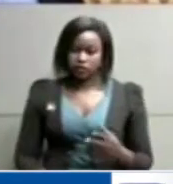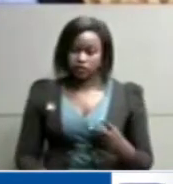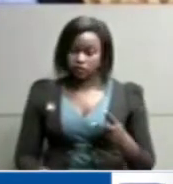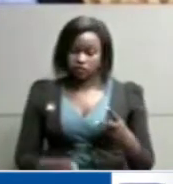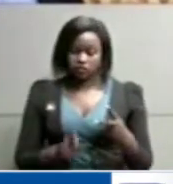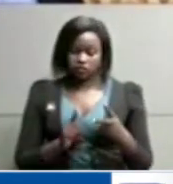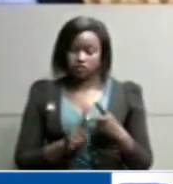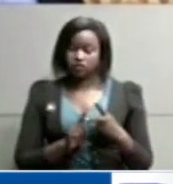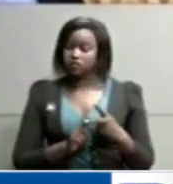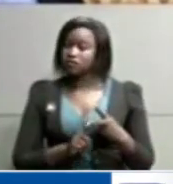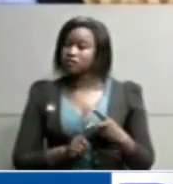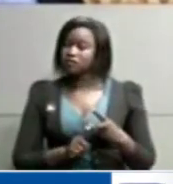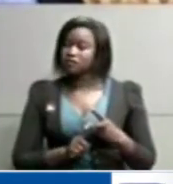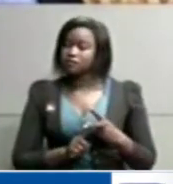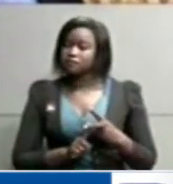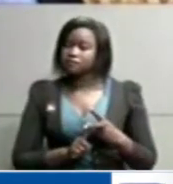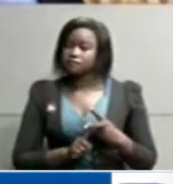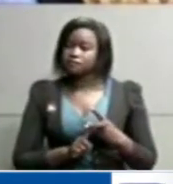is